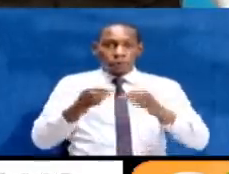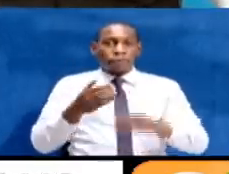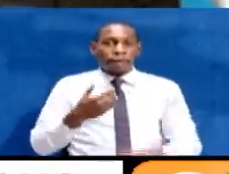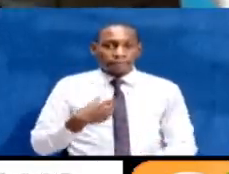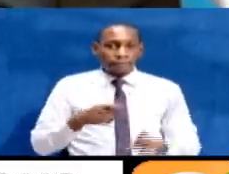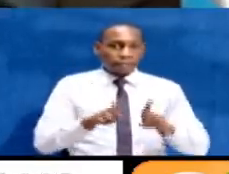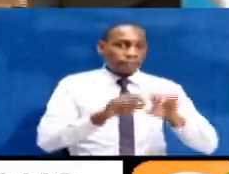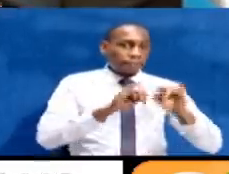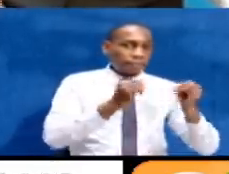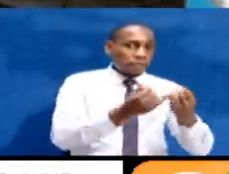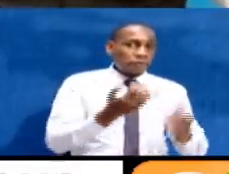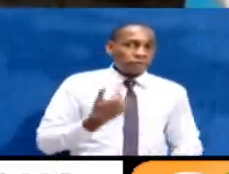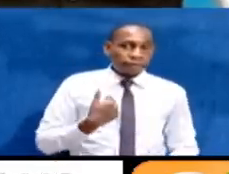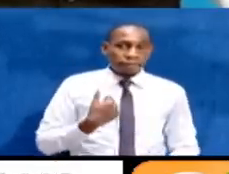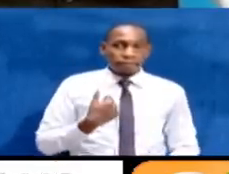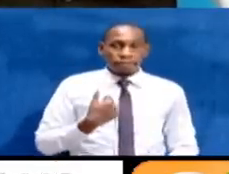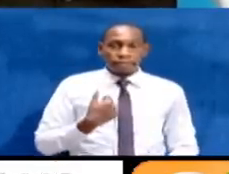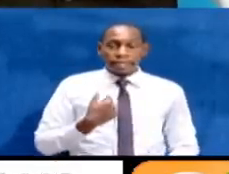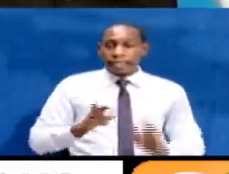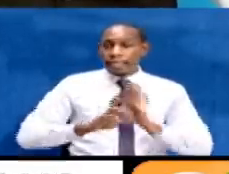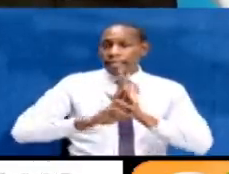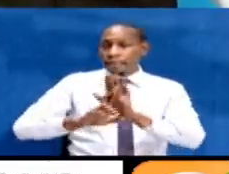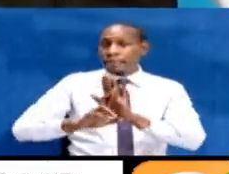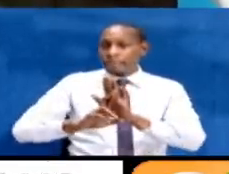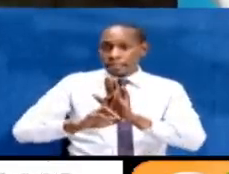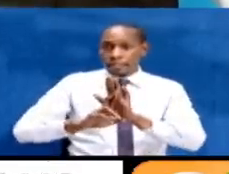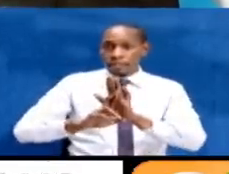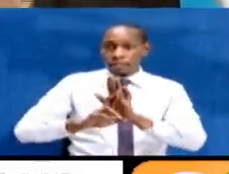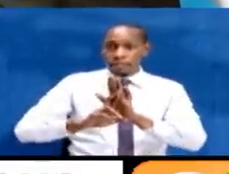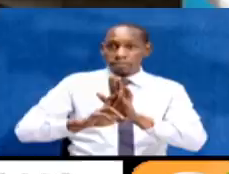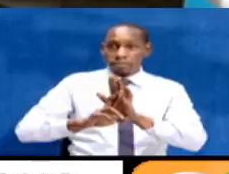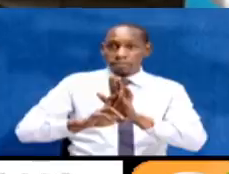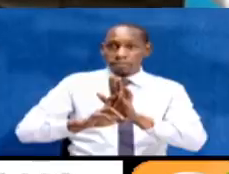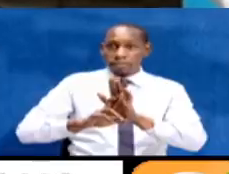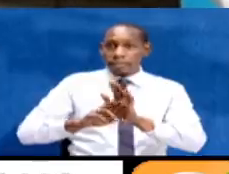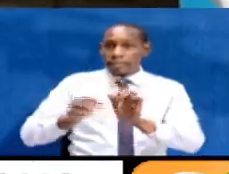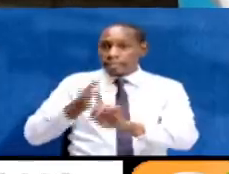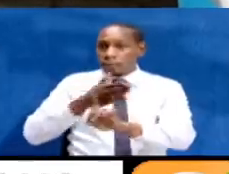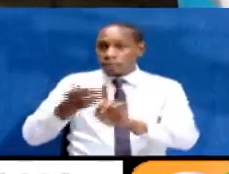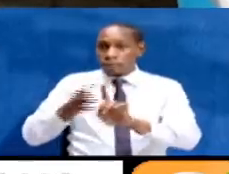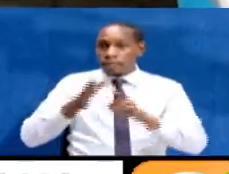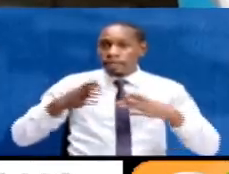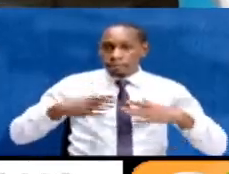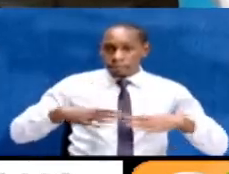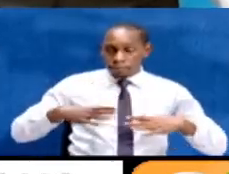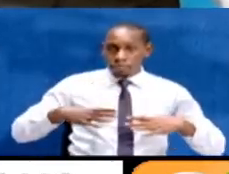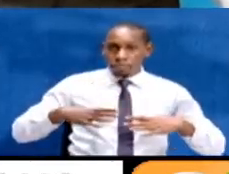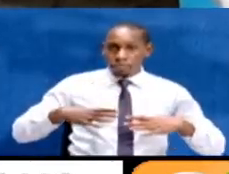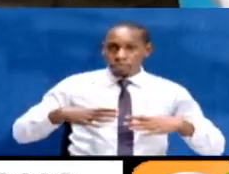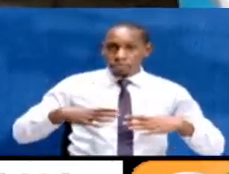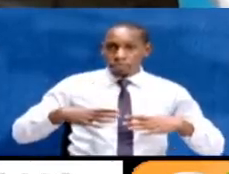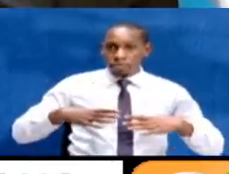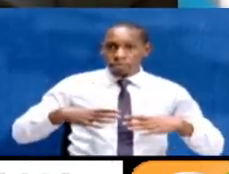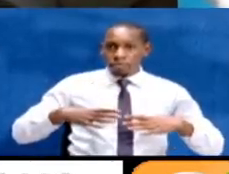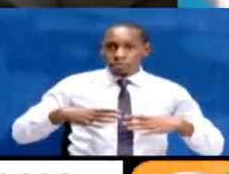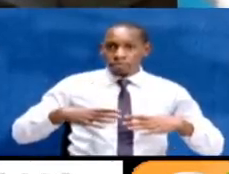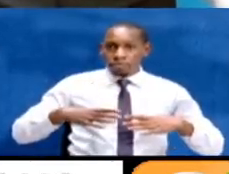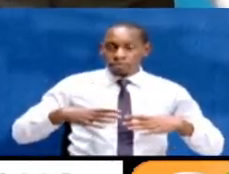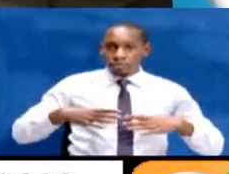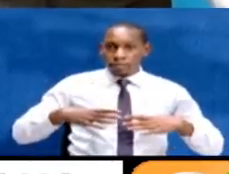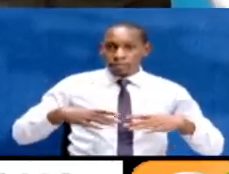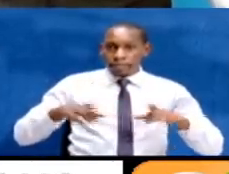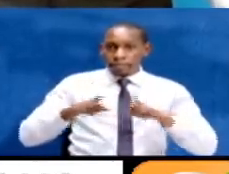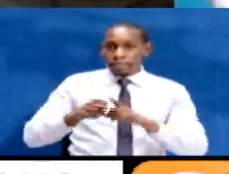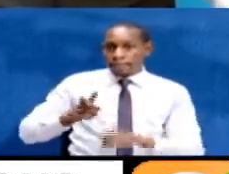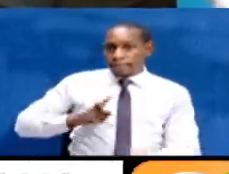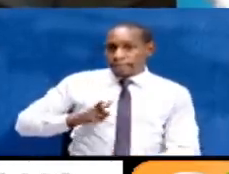that institution that will have a voice that will persuade you in terms of some of these things. For